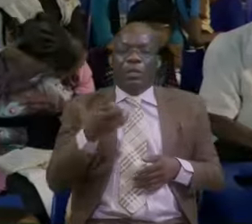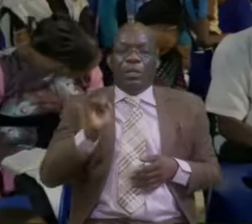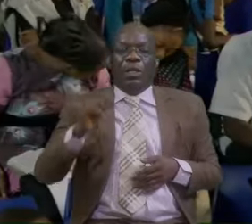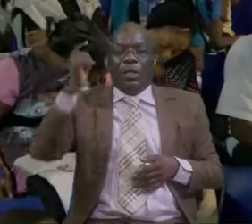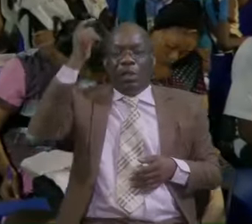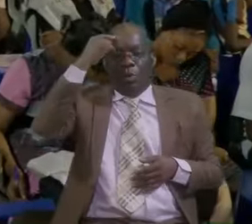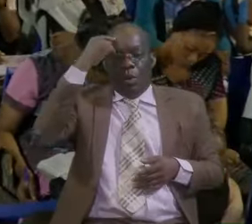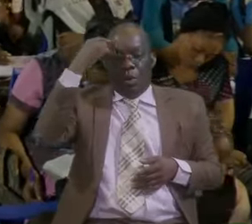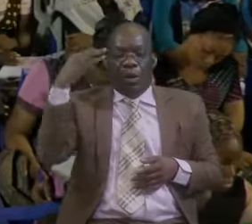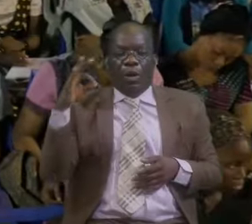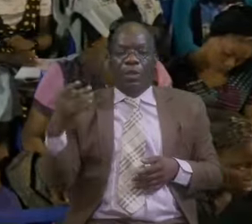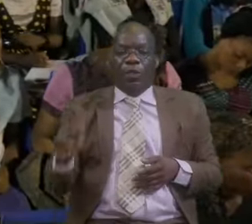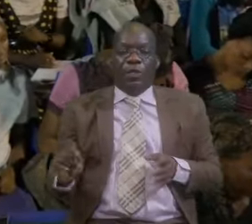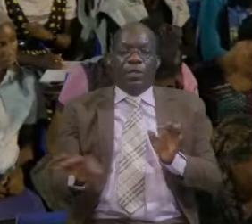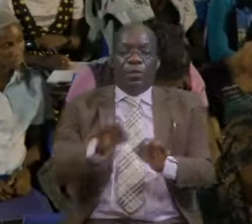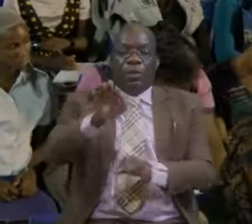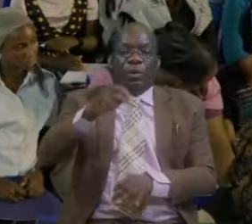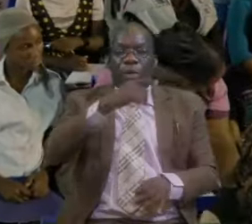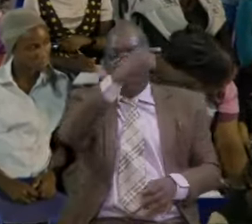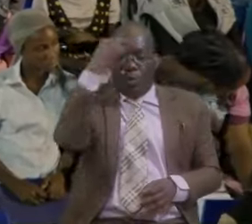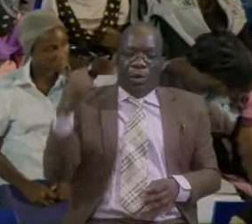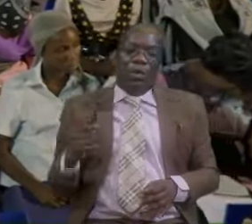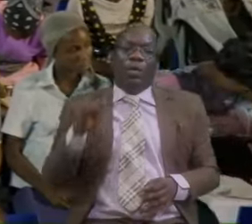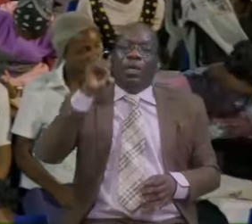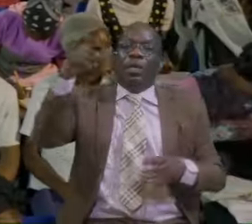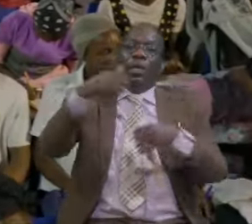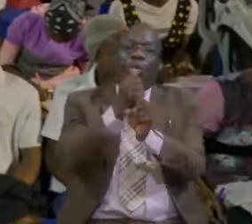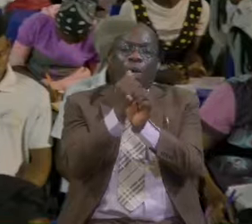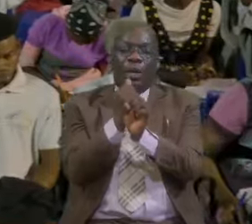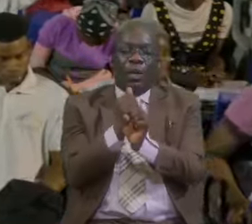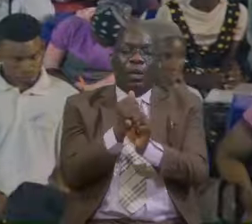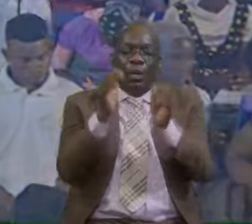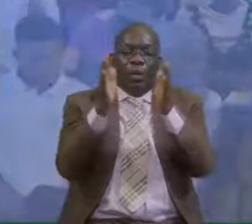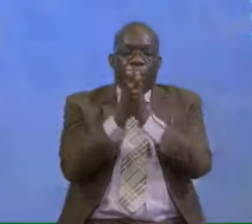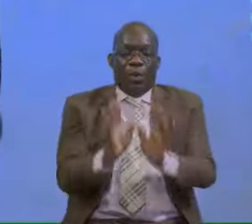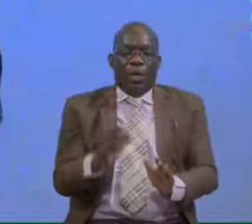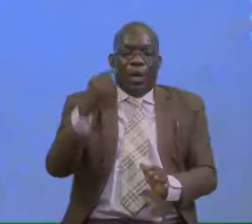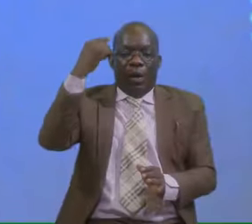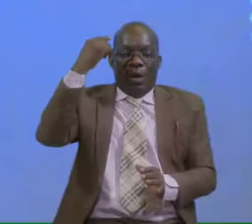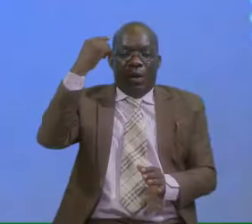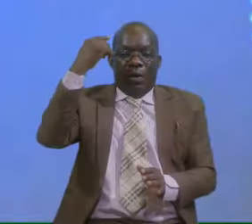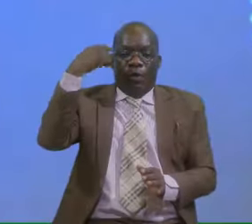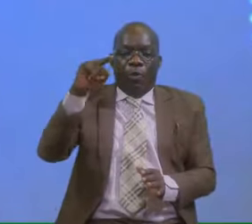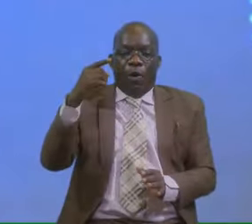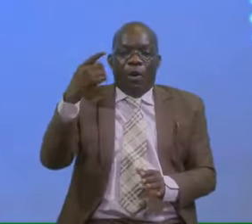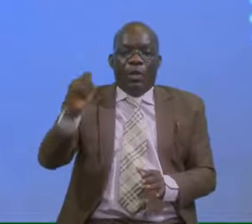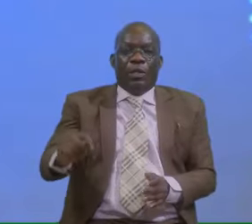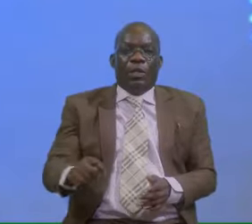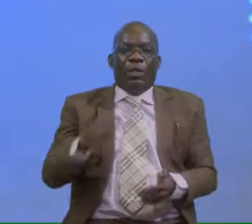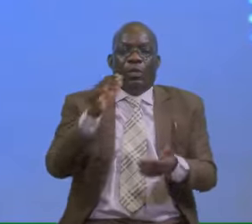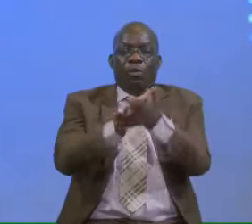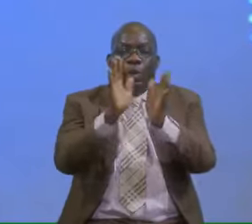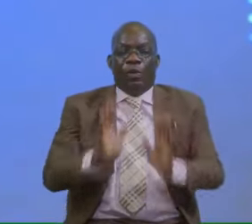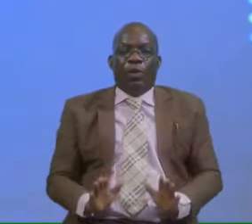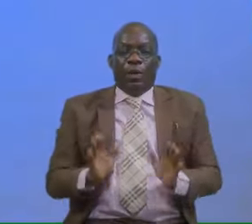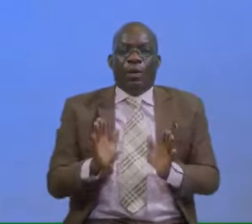mind of the Spirit, because he maketh intercession for the saints. Look at